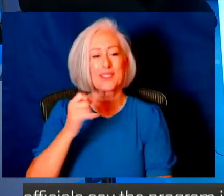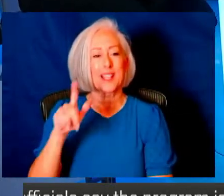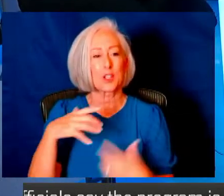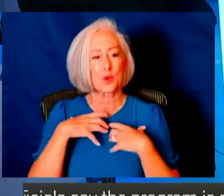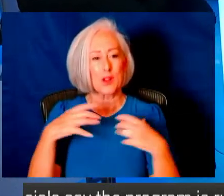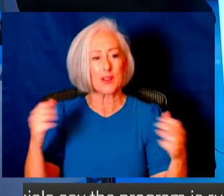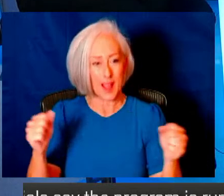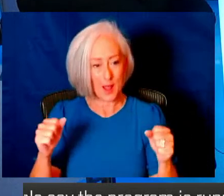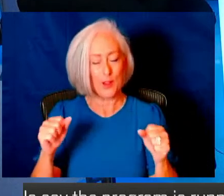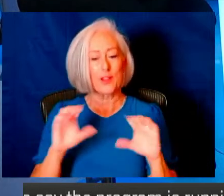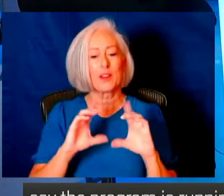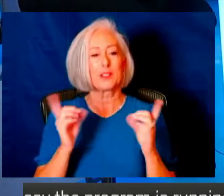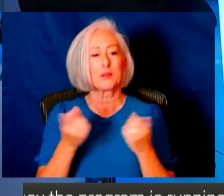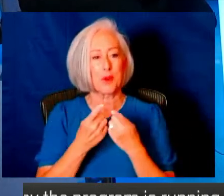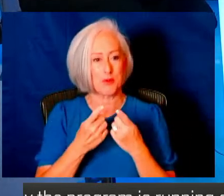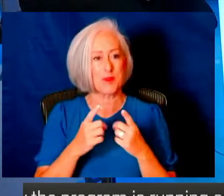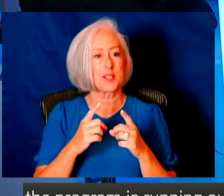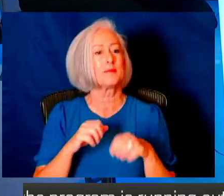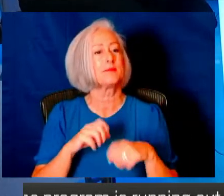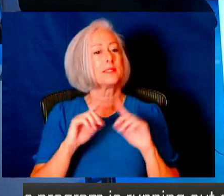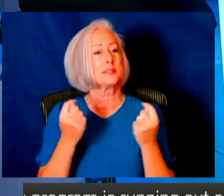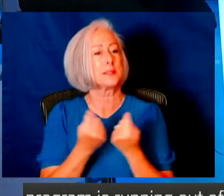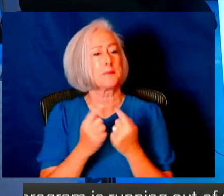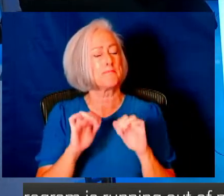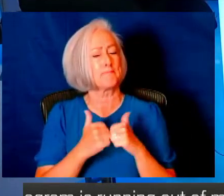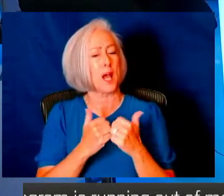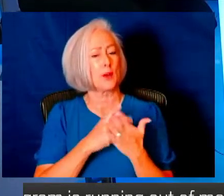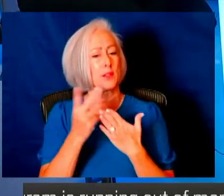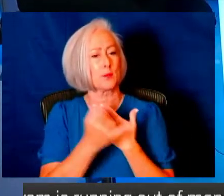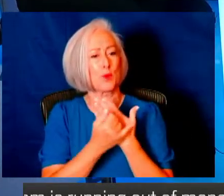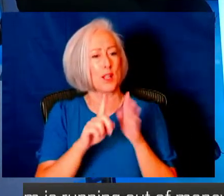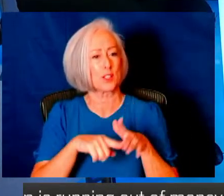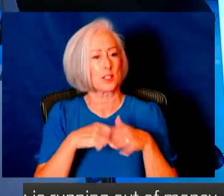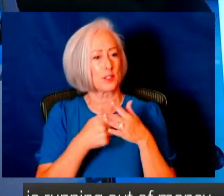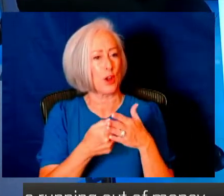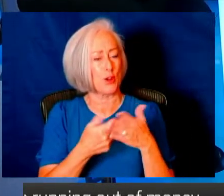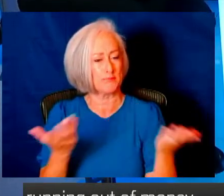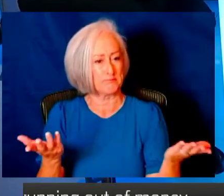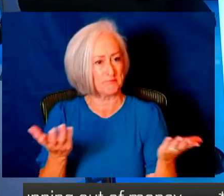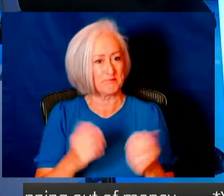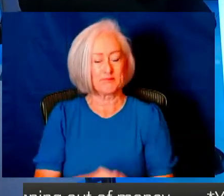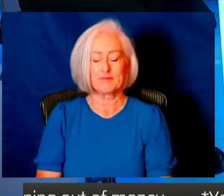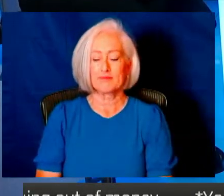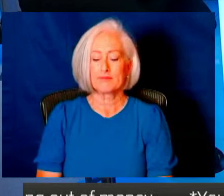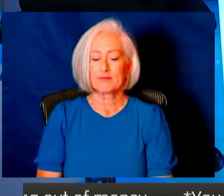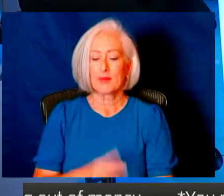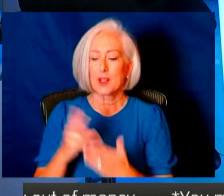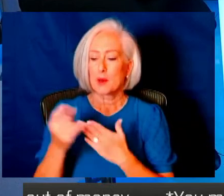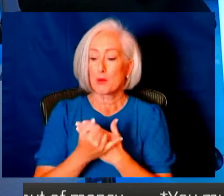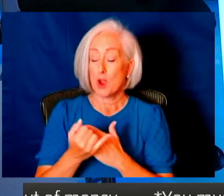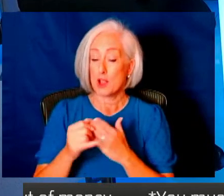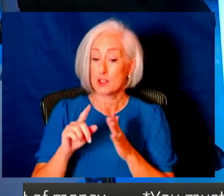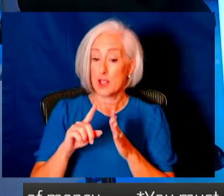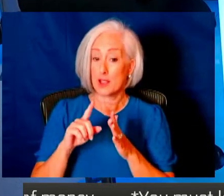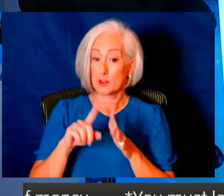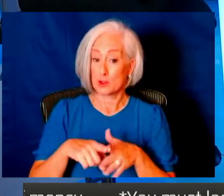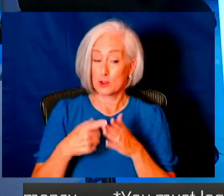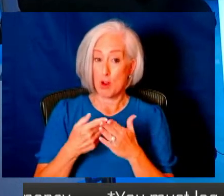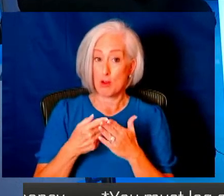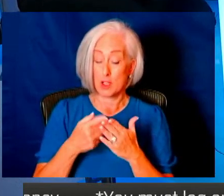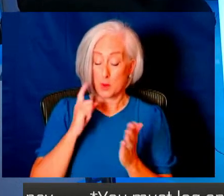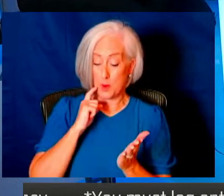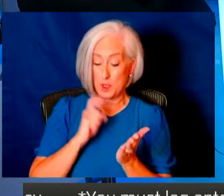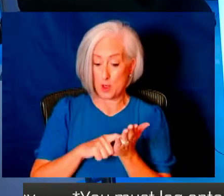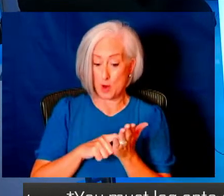Health. How did this project begin? Well, the project began by noticing that women who have been incarcerated